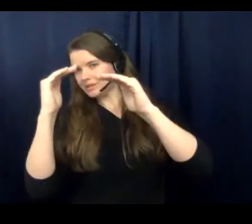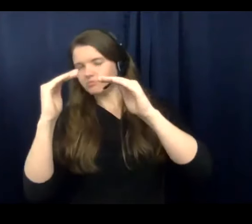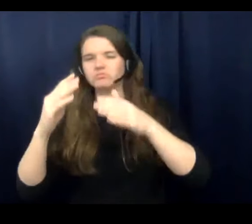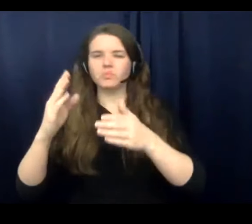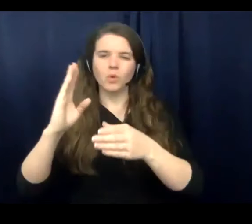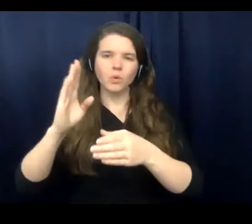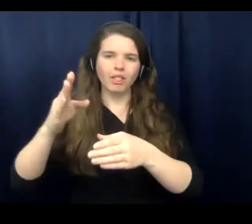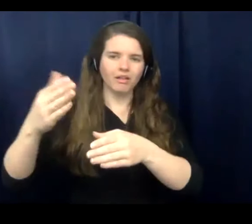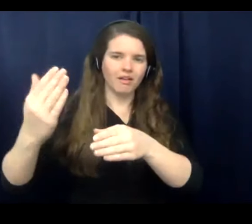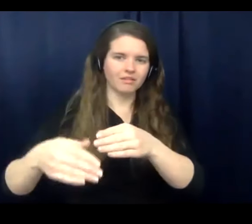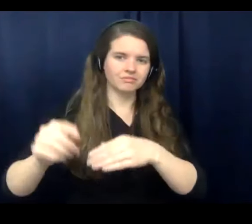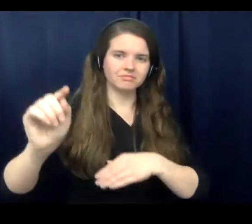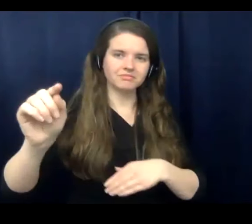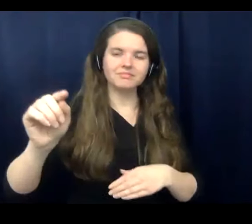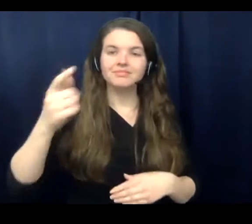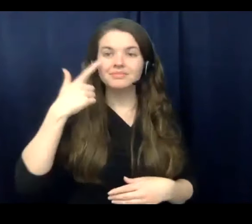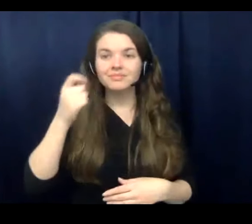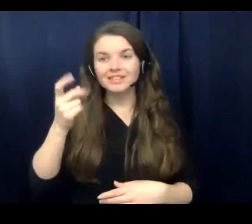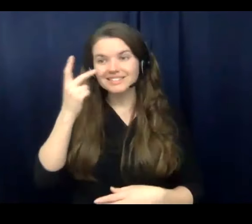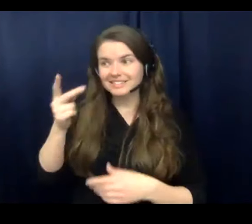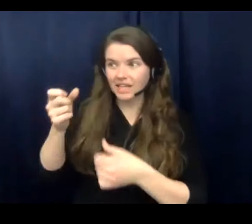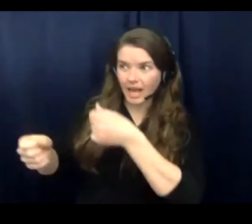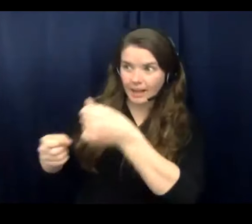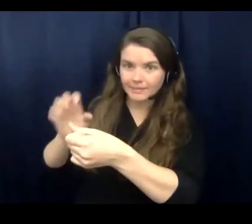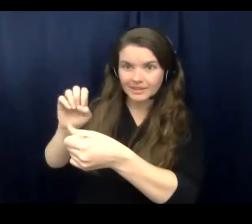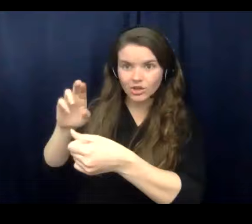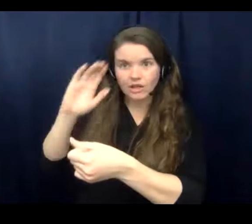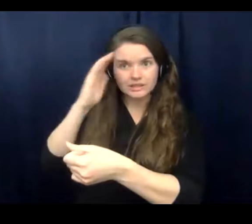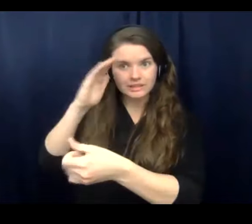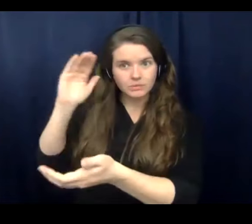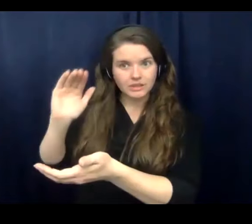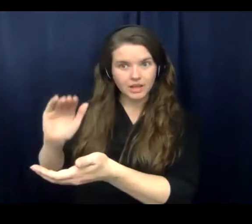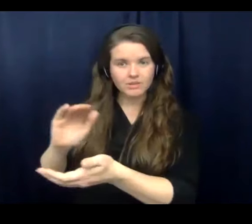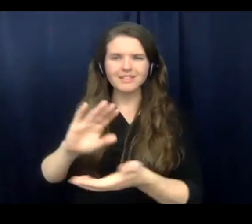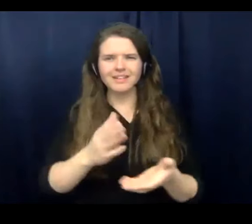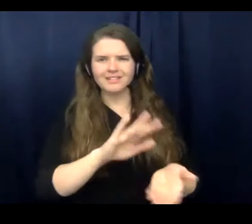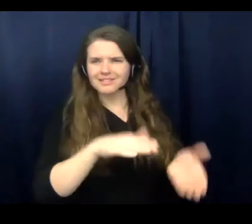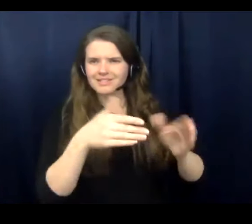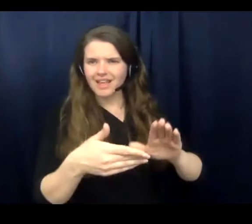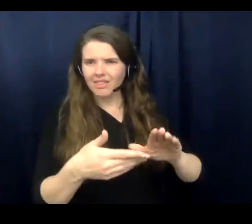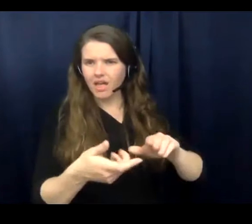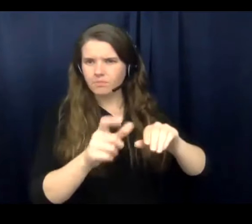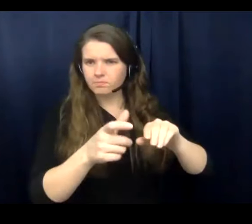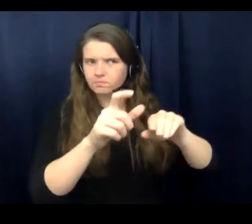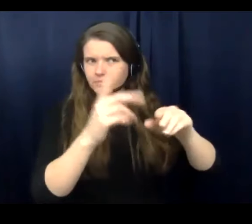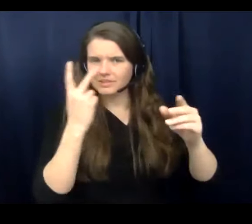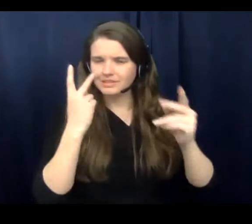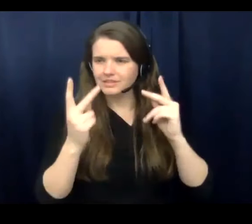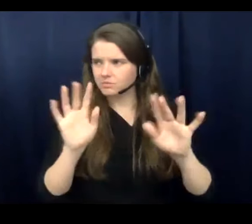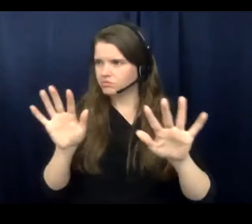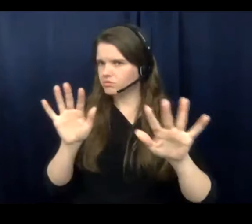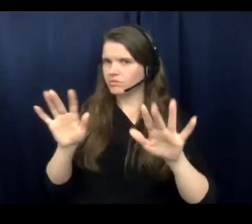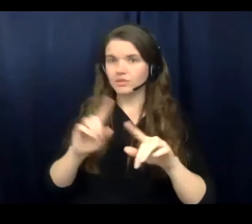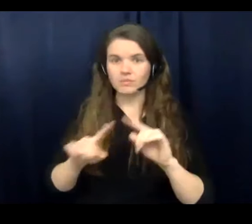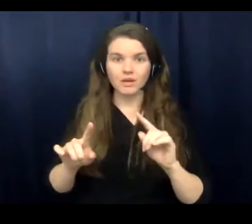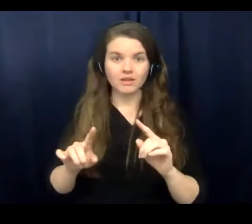how the admission rate is, seems to be going down, even though as the death total seems to be going up somewhat. But those people